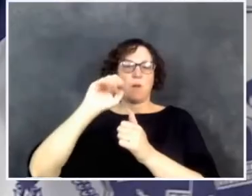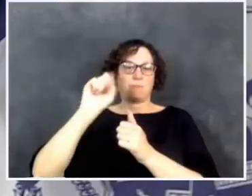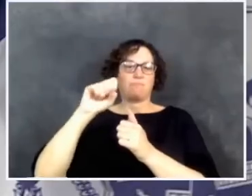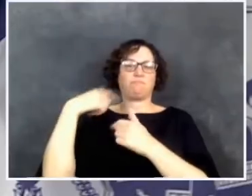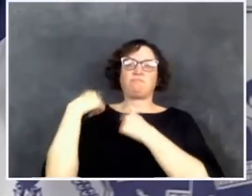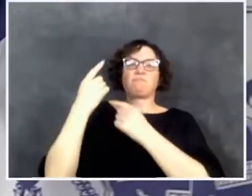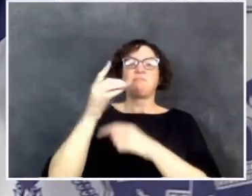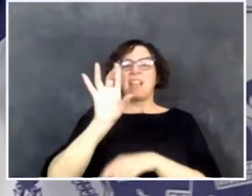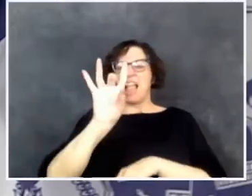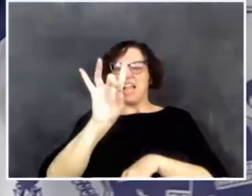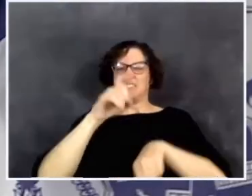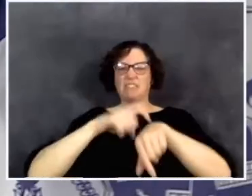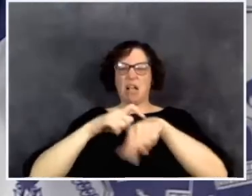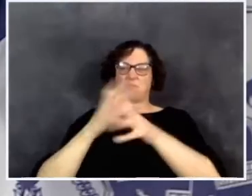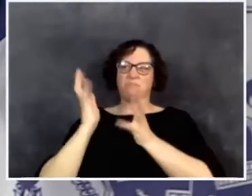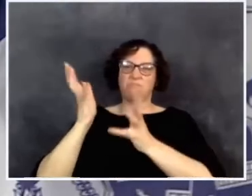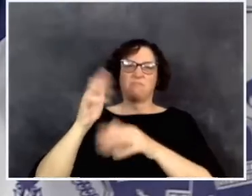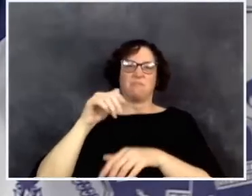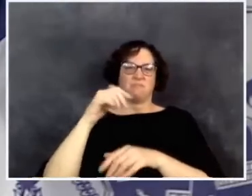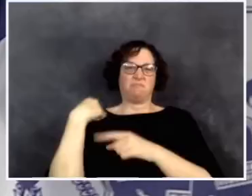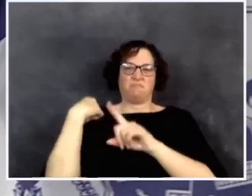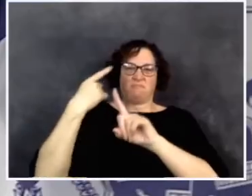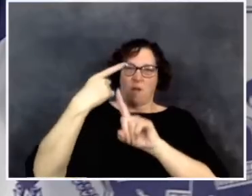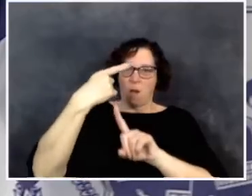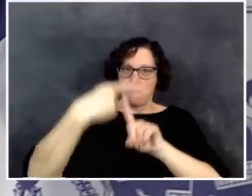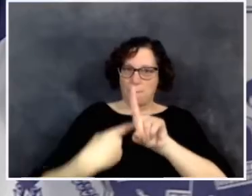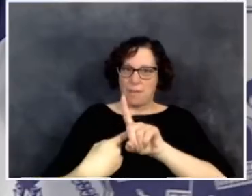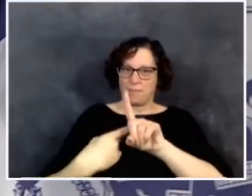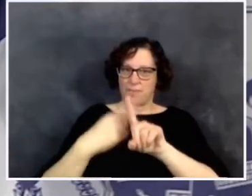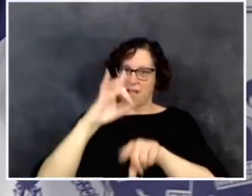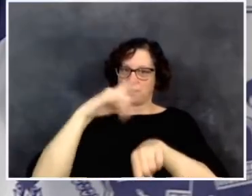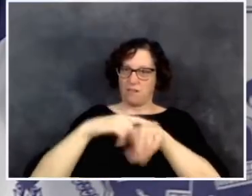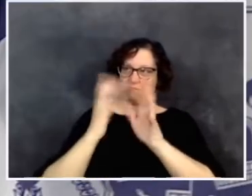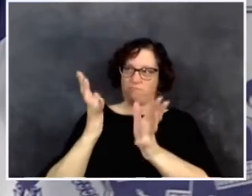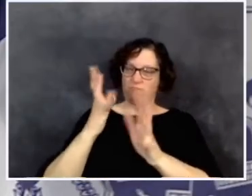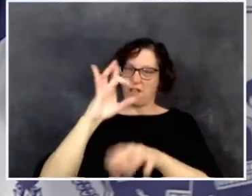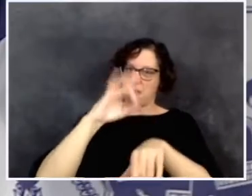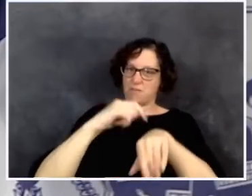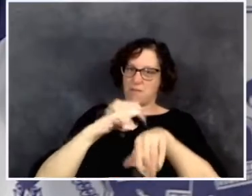Look, it is a complex dynamic. Obviously, we disagree fundamentally,